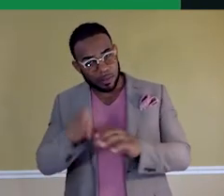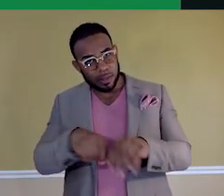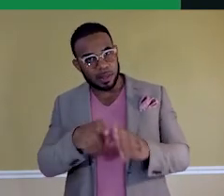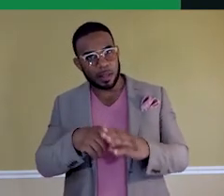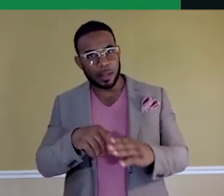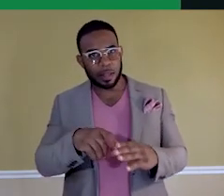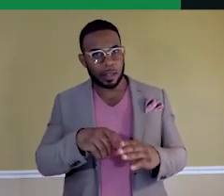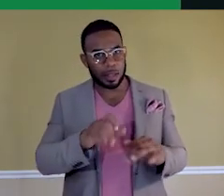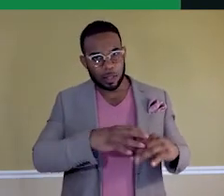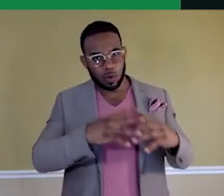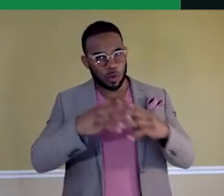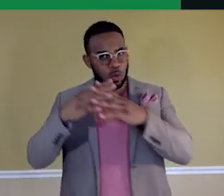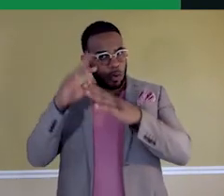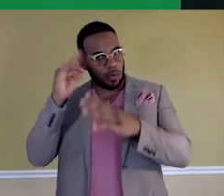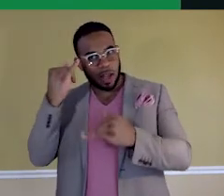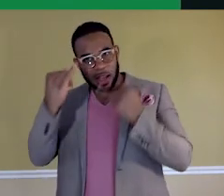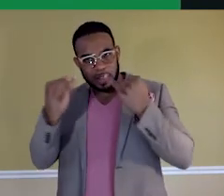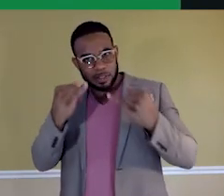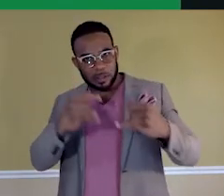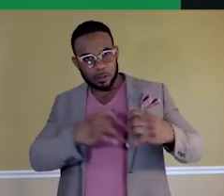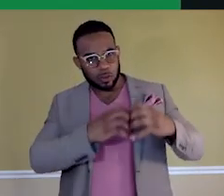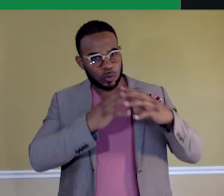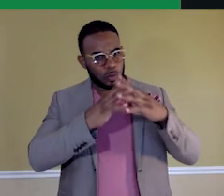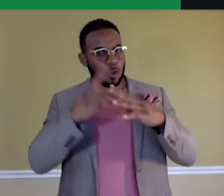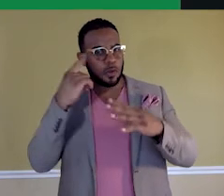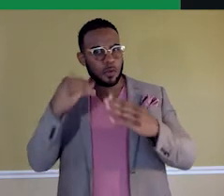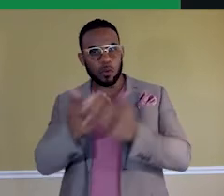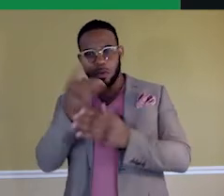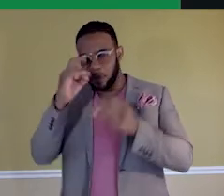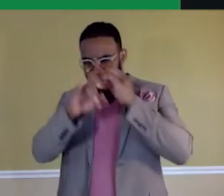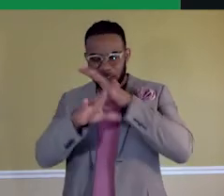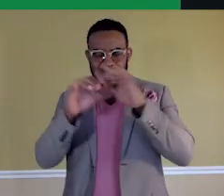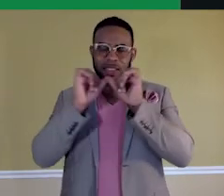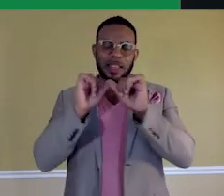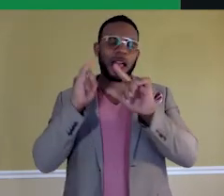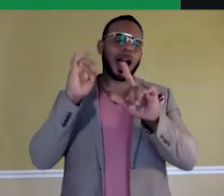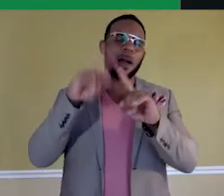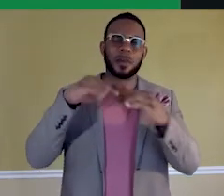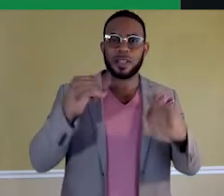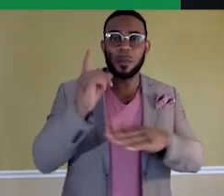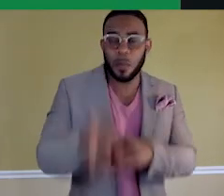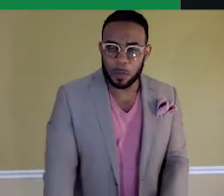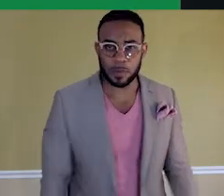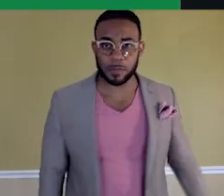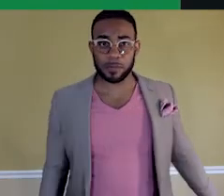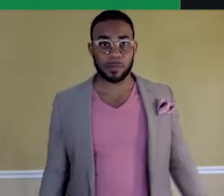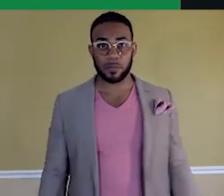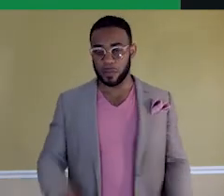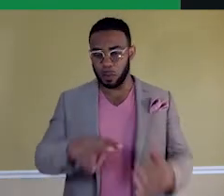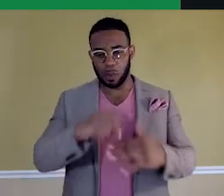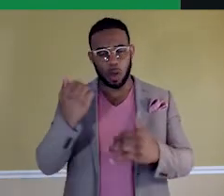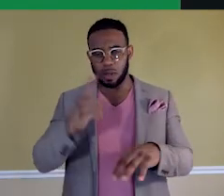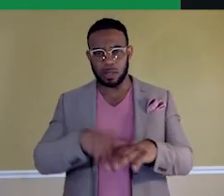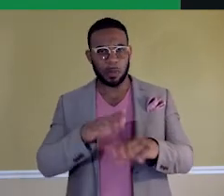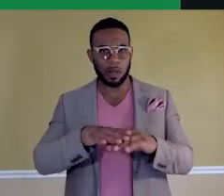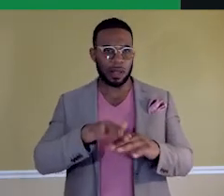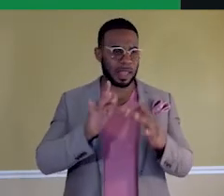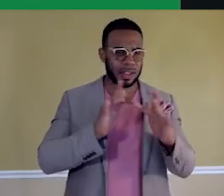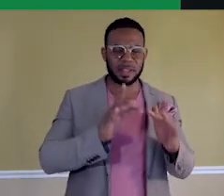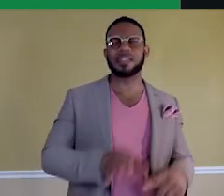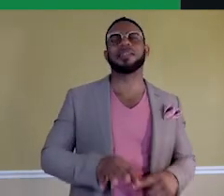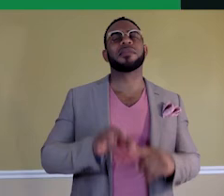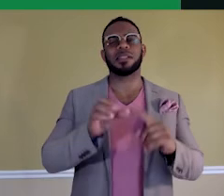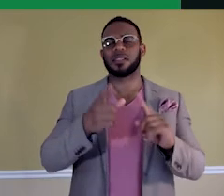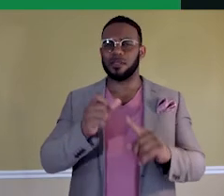this erosion of ideas, this erosion of innovations has continued up until this moment. I read it all the time on the internet,